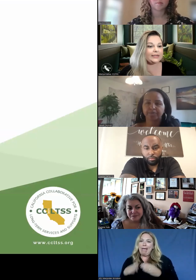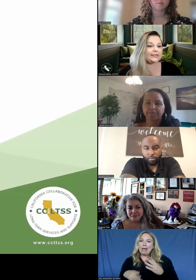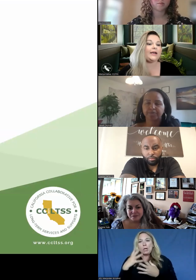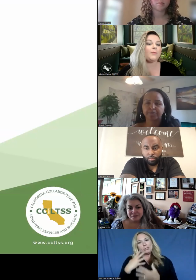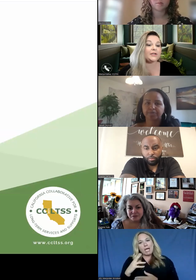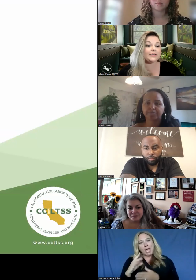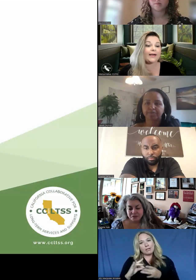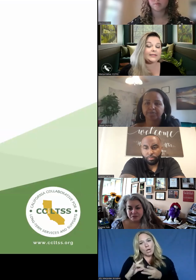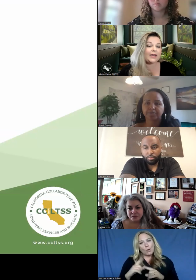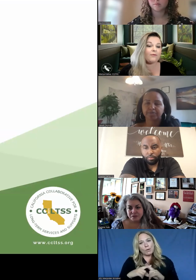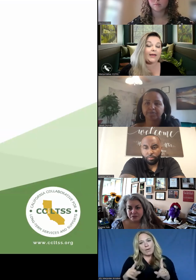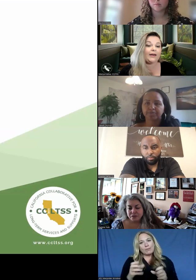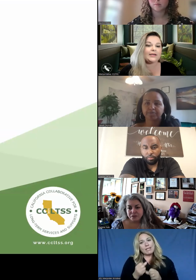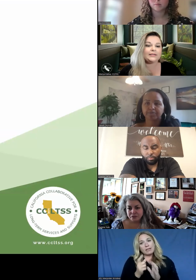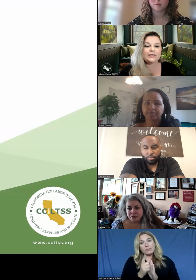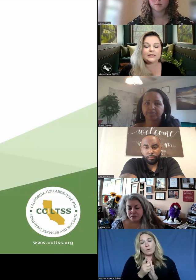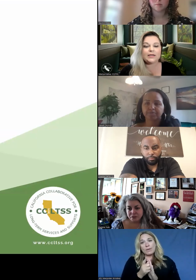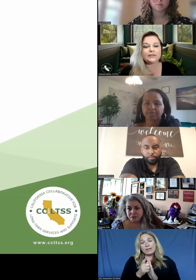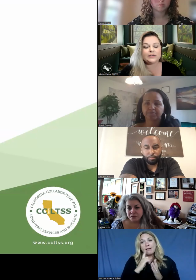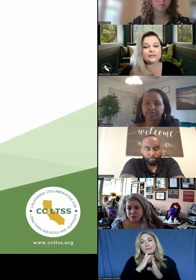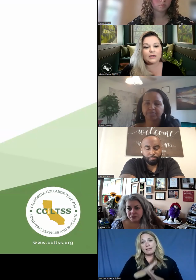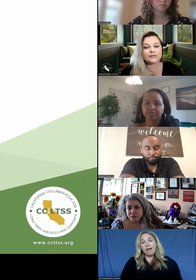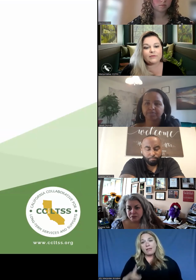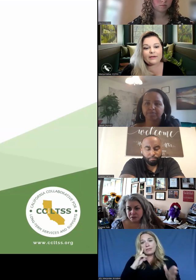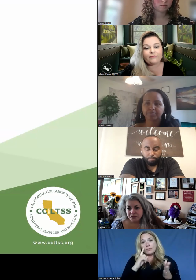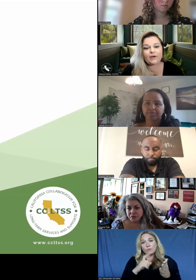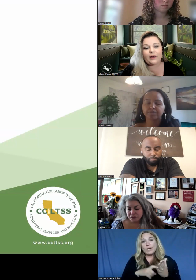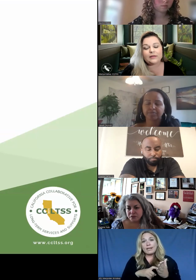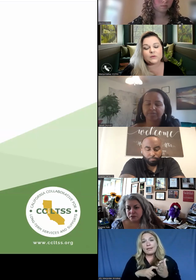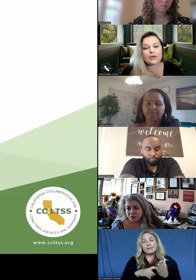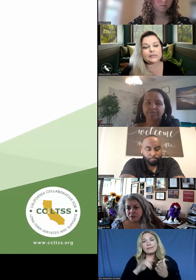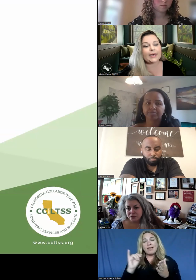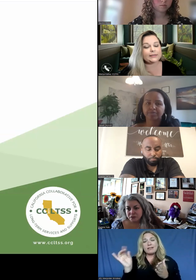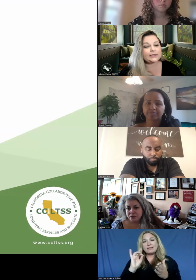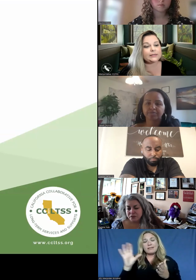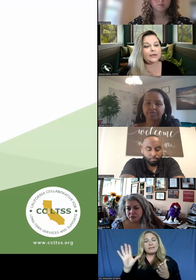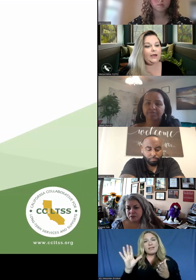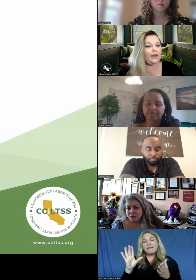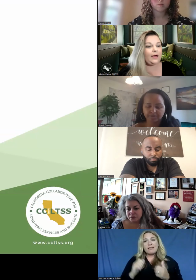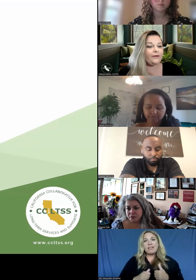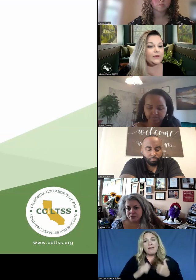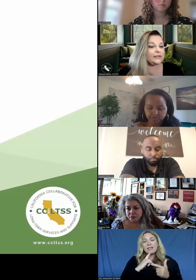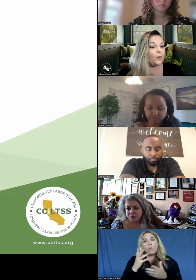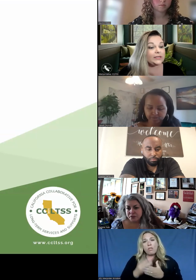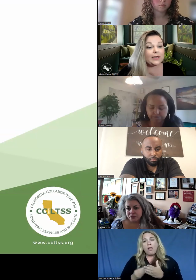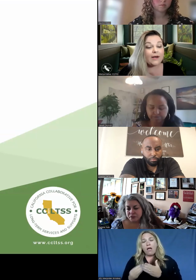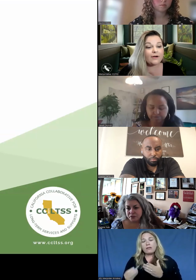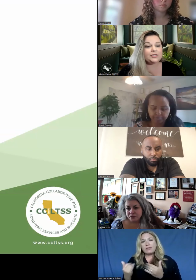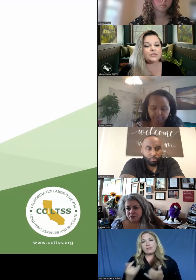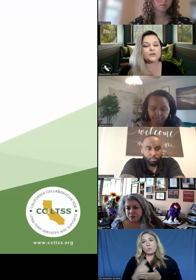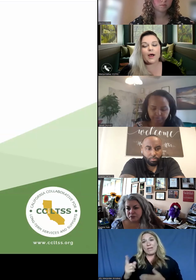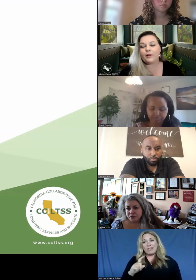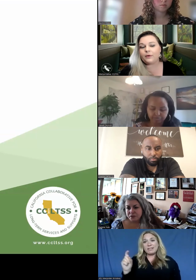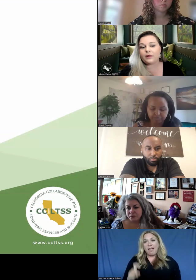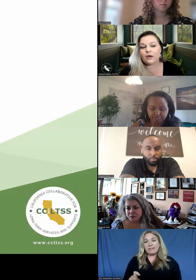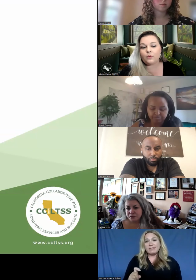I'd just like us to take a moment of silence and recognize the senseless loss of life this week in Texas. It feels like once again, our